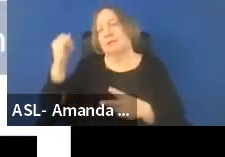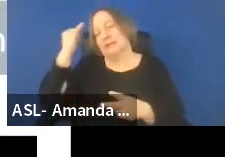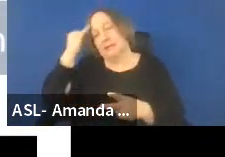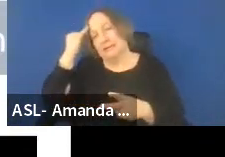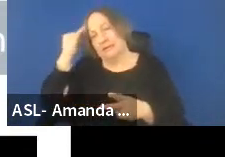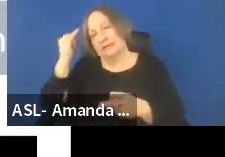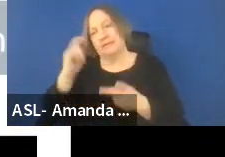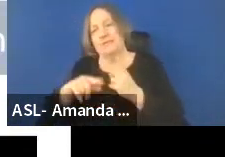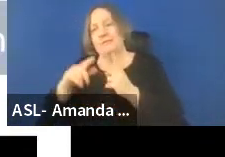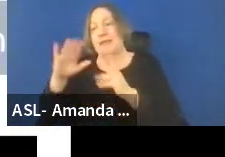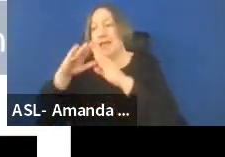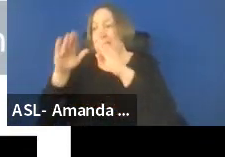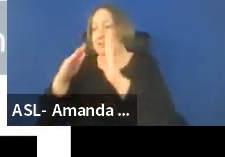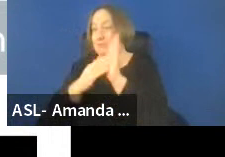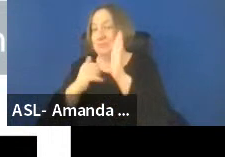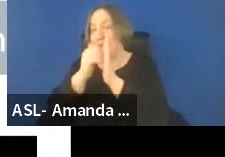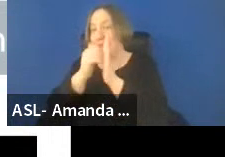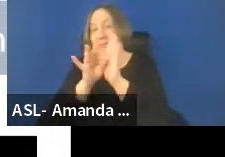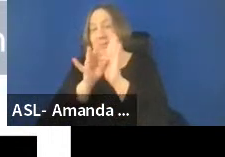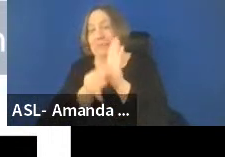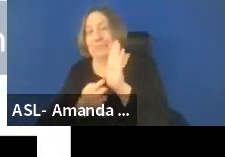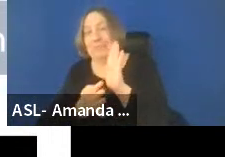the paint on your house is peeling.